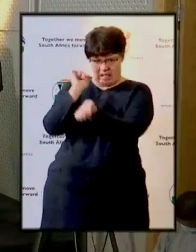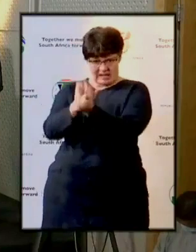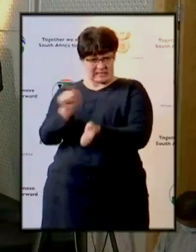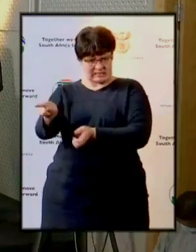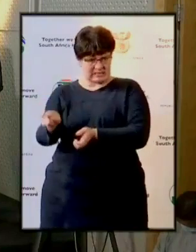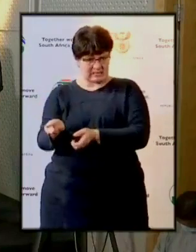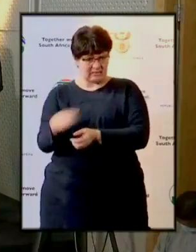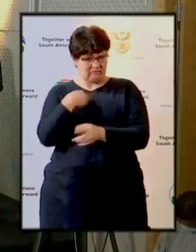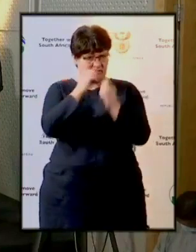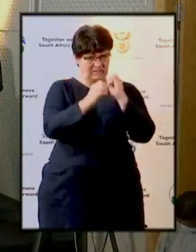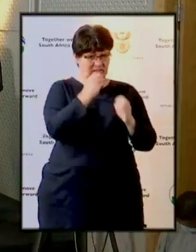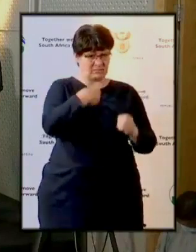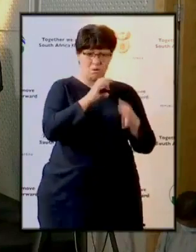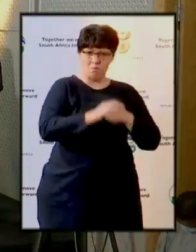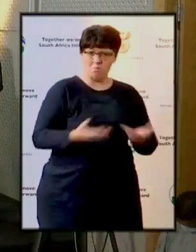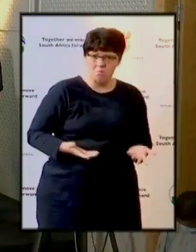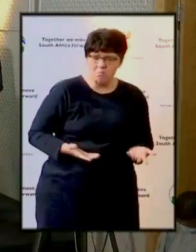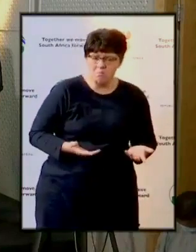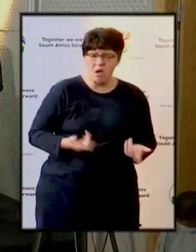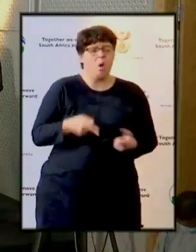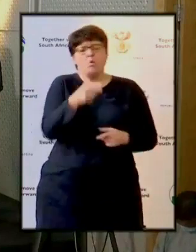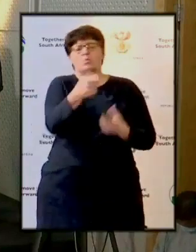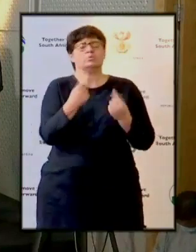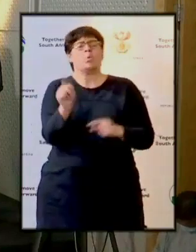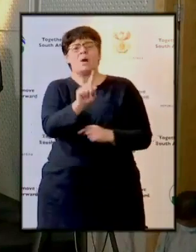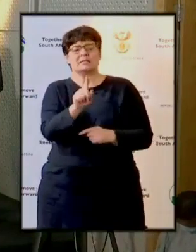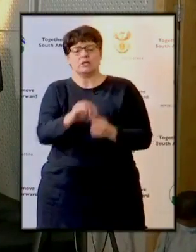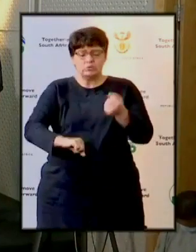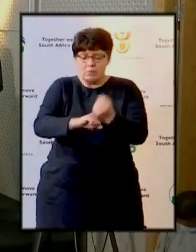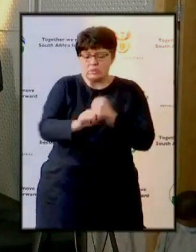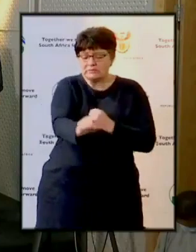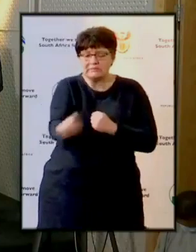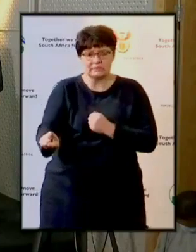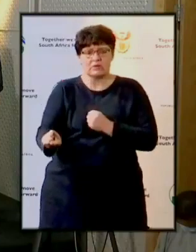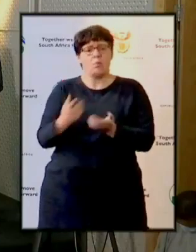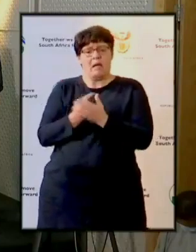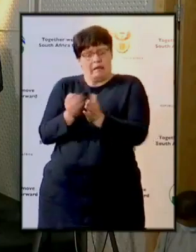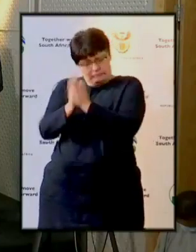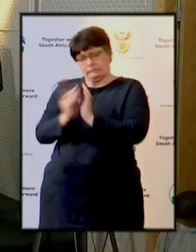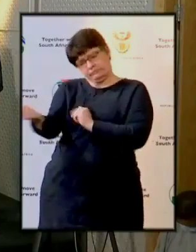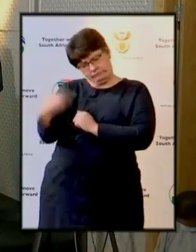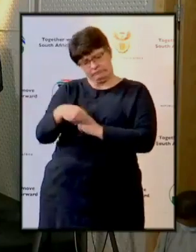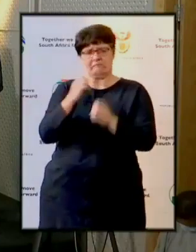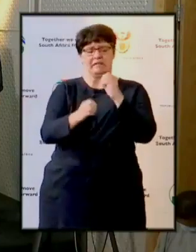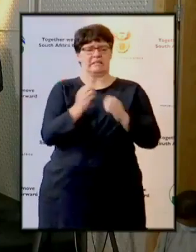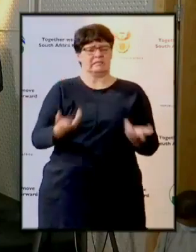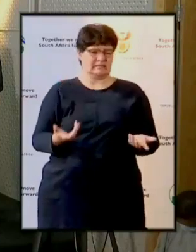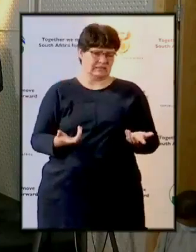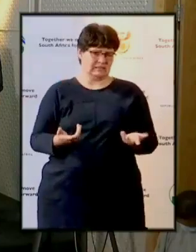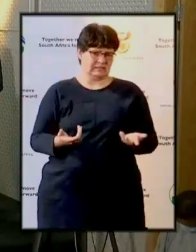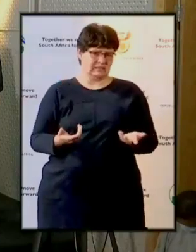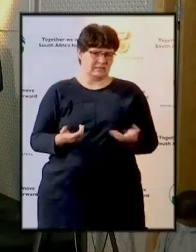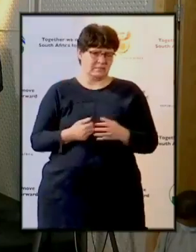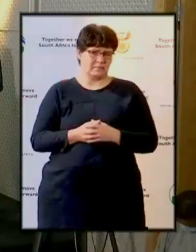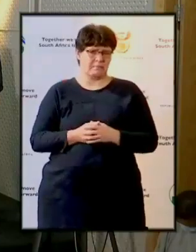he be arrested? And what are you doing to support those who can be called people like them,